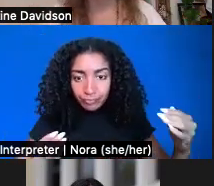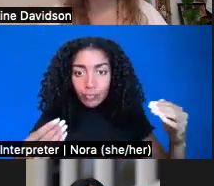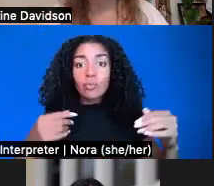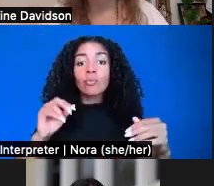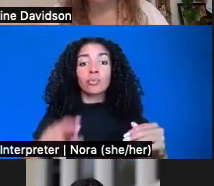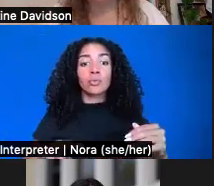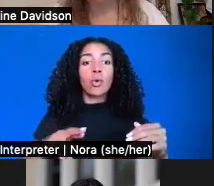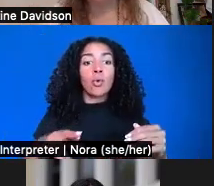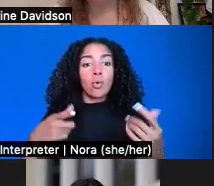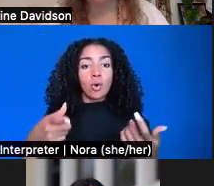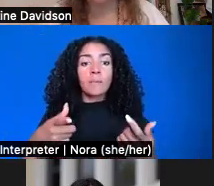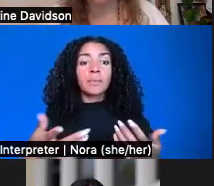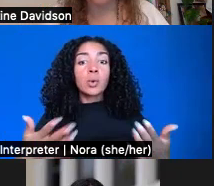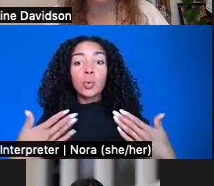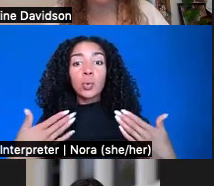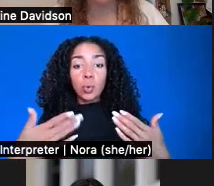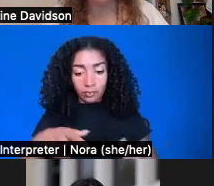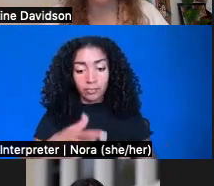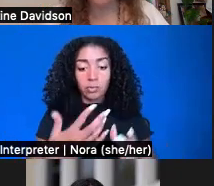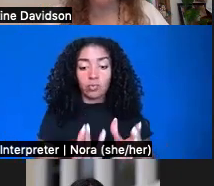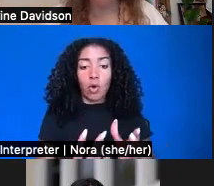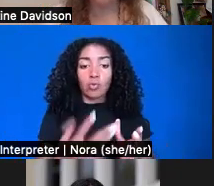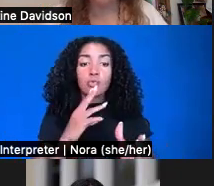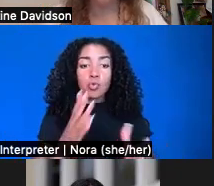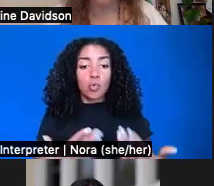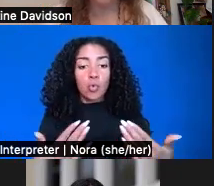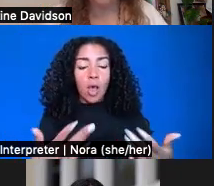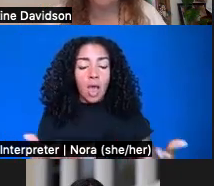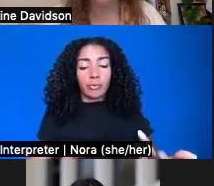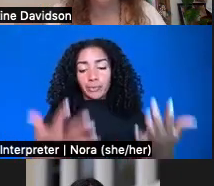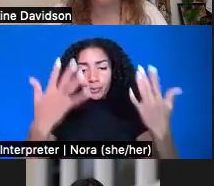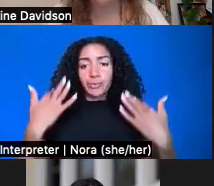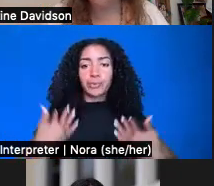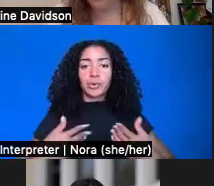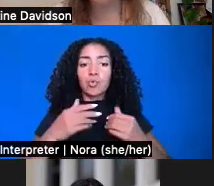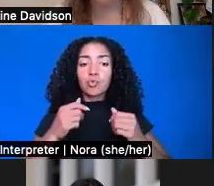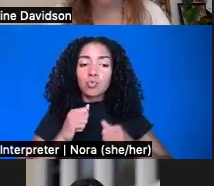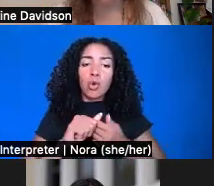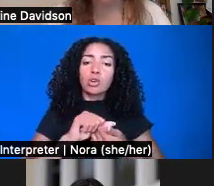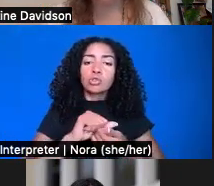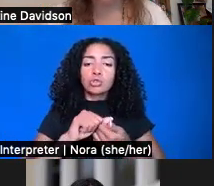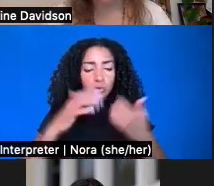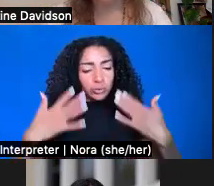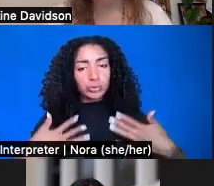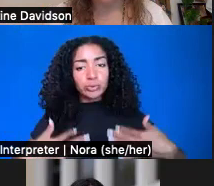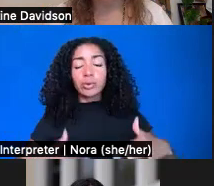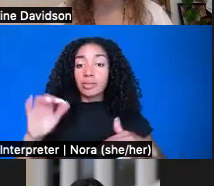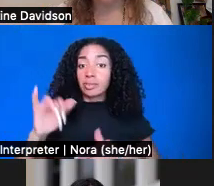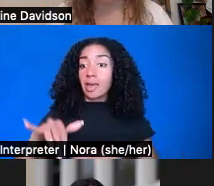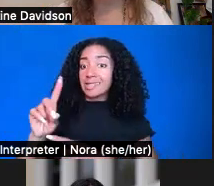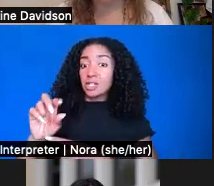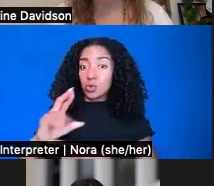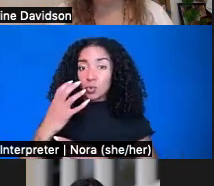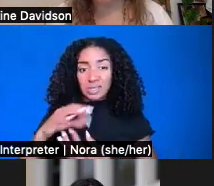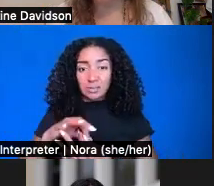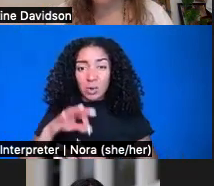with it. That cedar, the spirit in that cedar is so powerful that it can take away so much of our hurt, right? If we